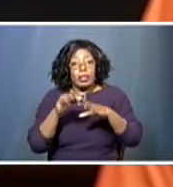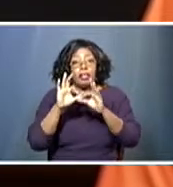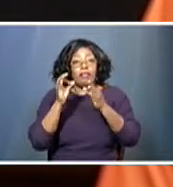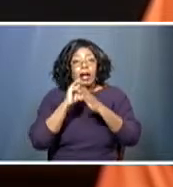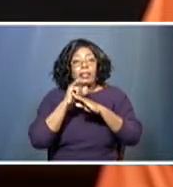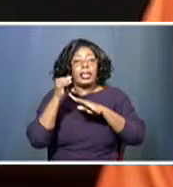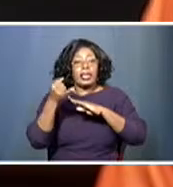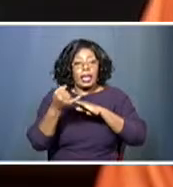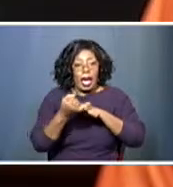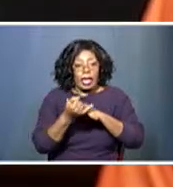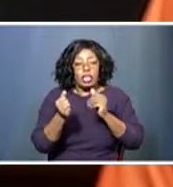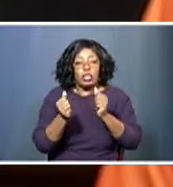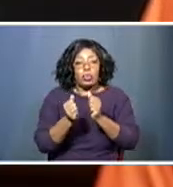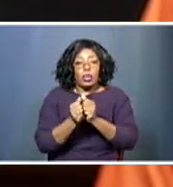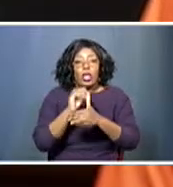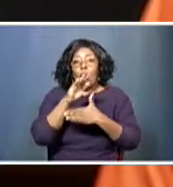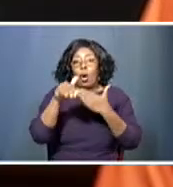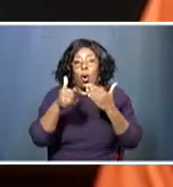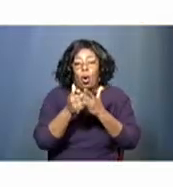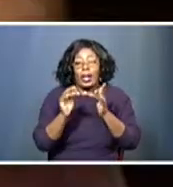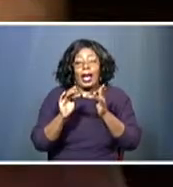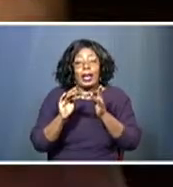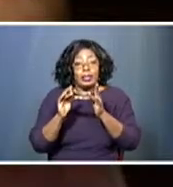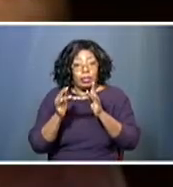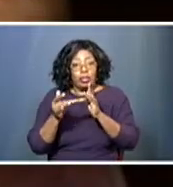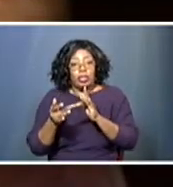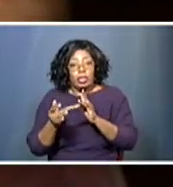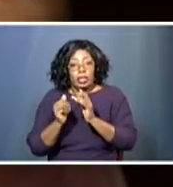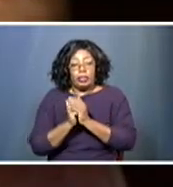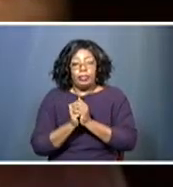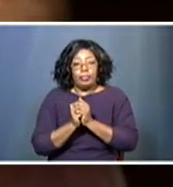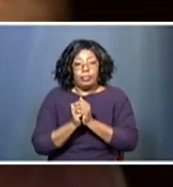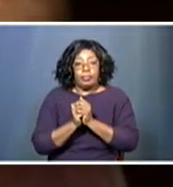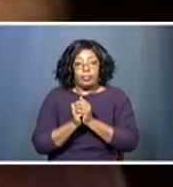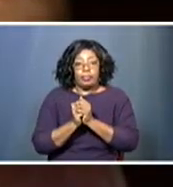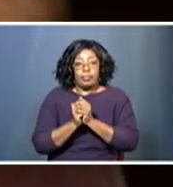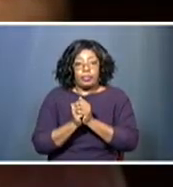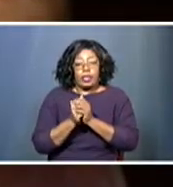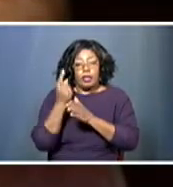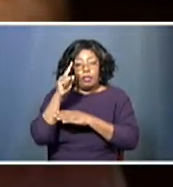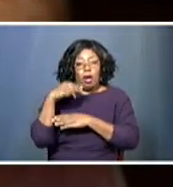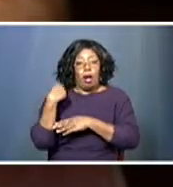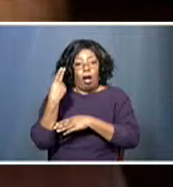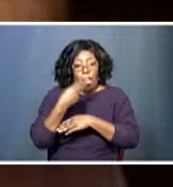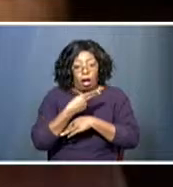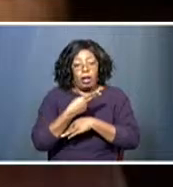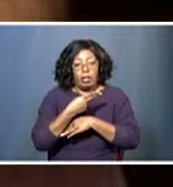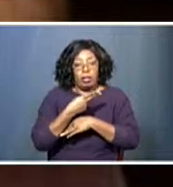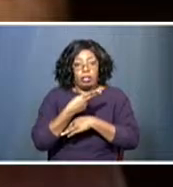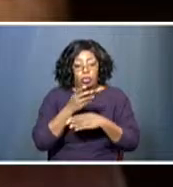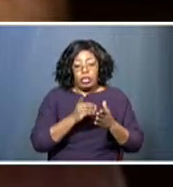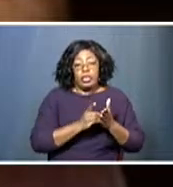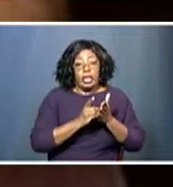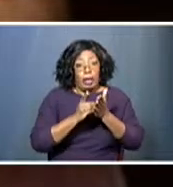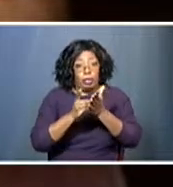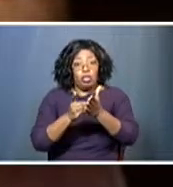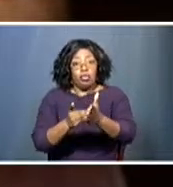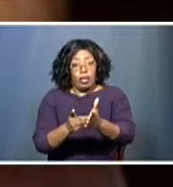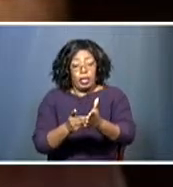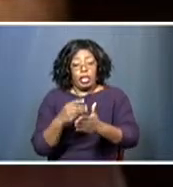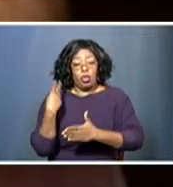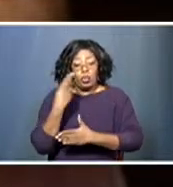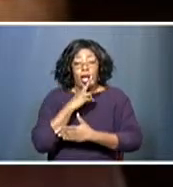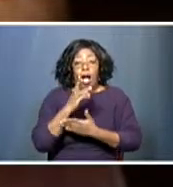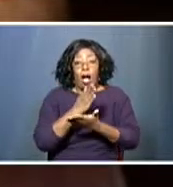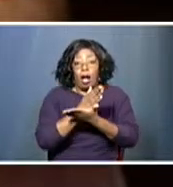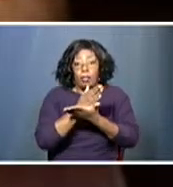with all of our digital platforms. For us, this is about us demonstrating that we are a